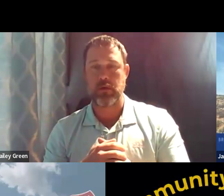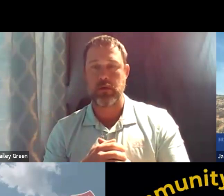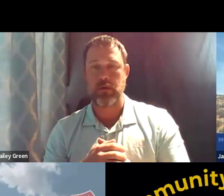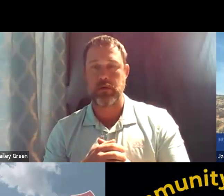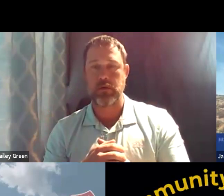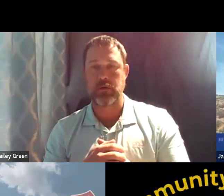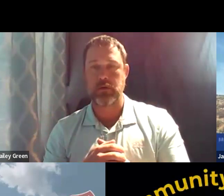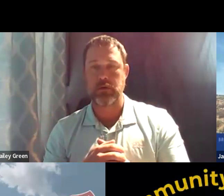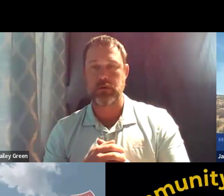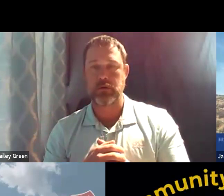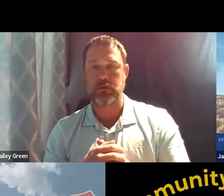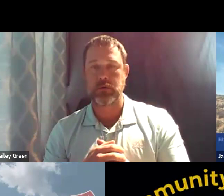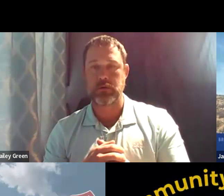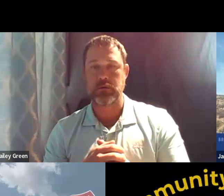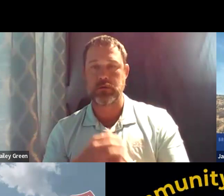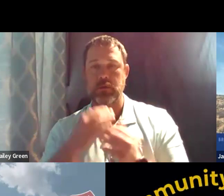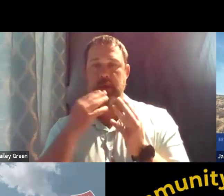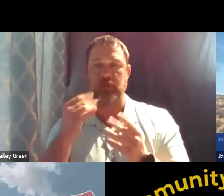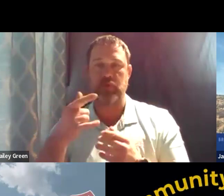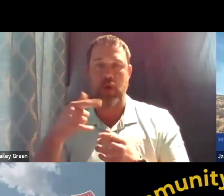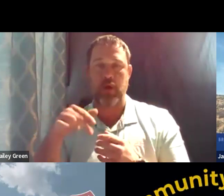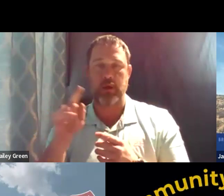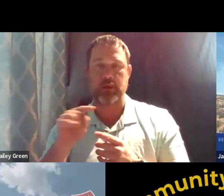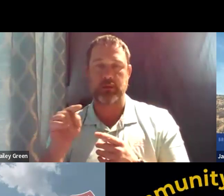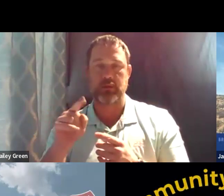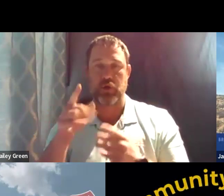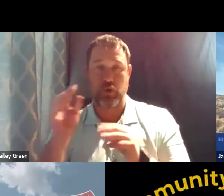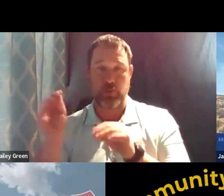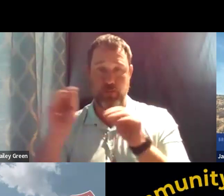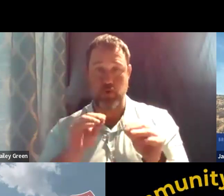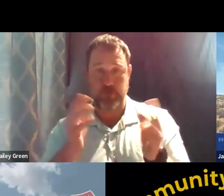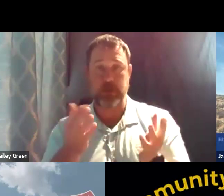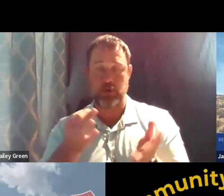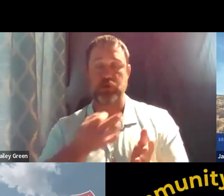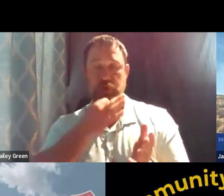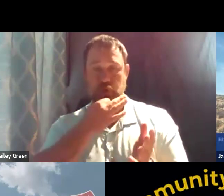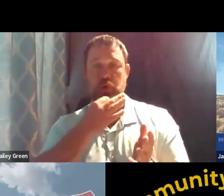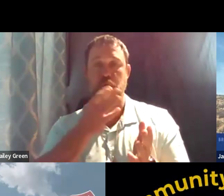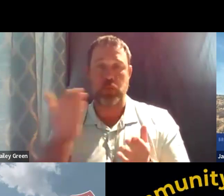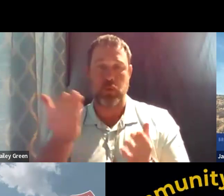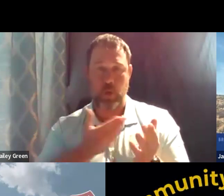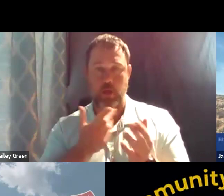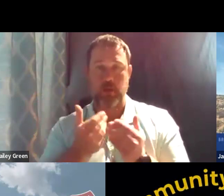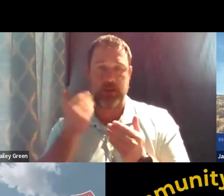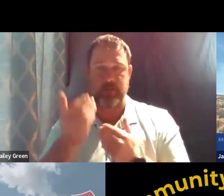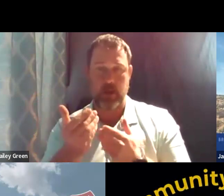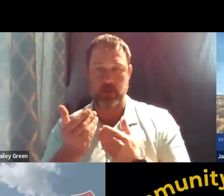Thank you, Mr. Suarez, and I believe you said you're moving here soon, so welcome in